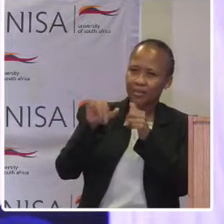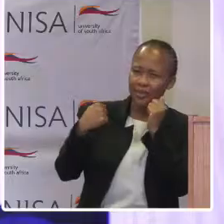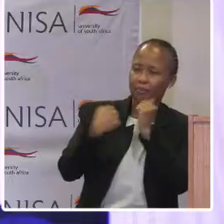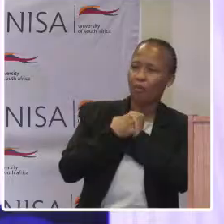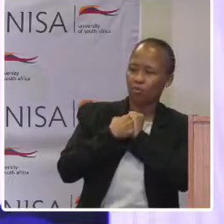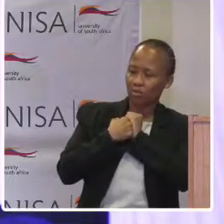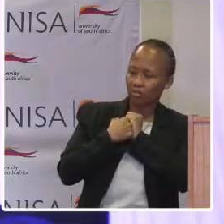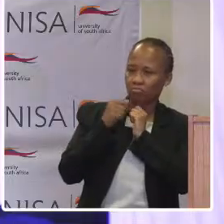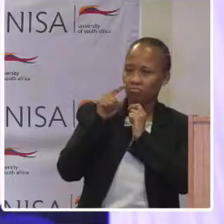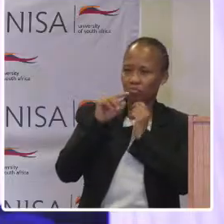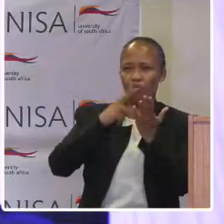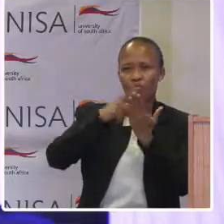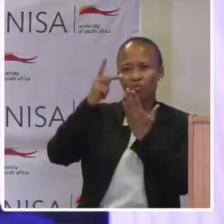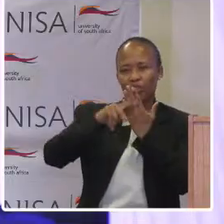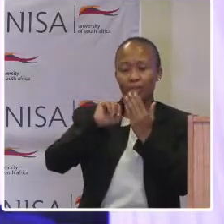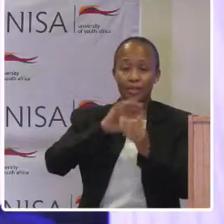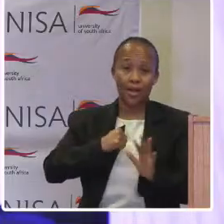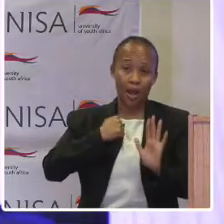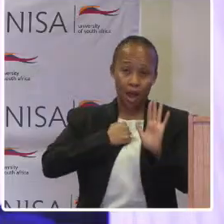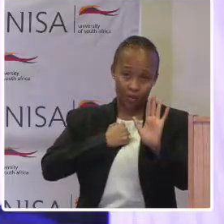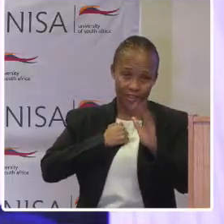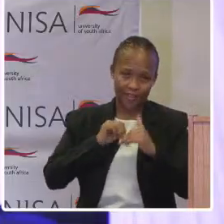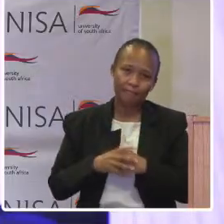the project.